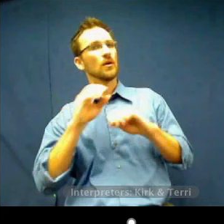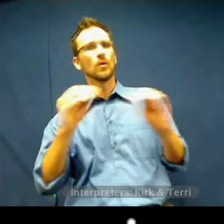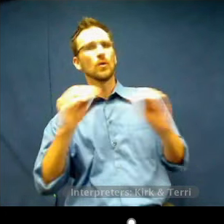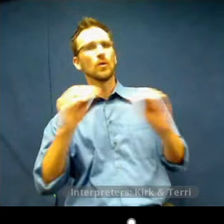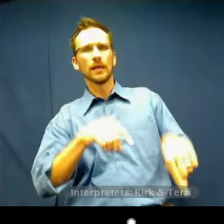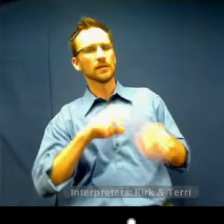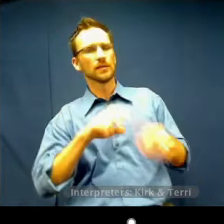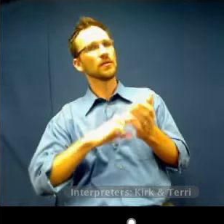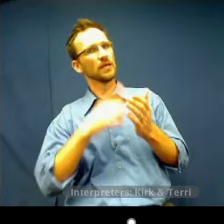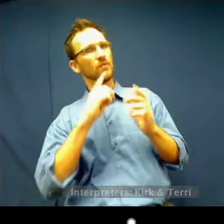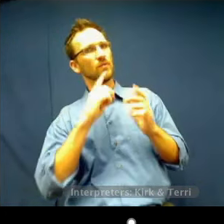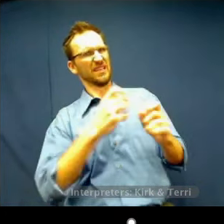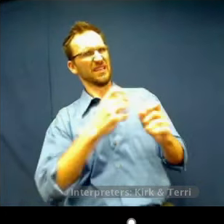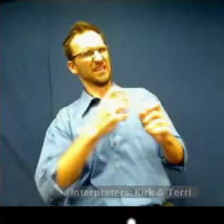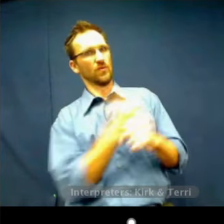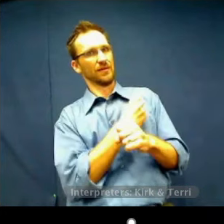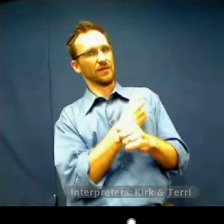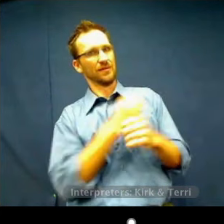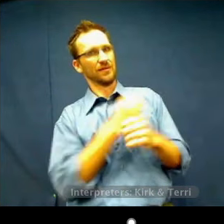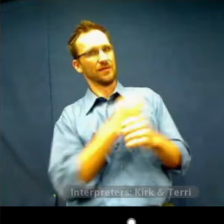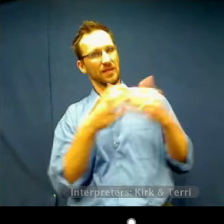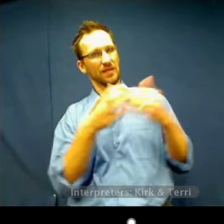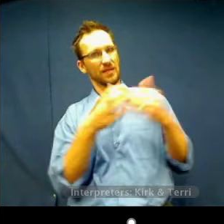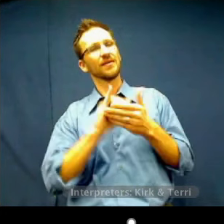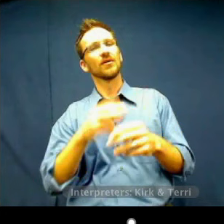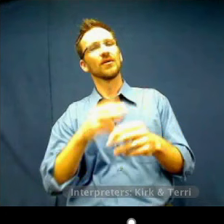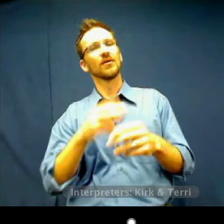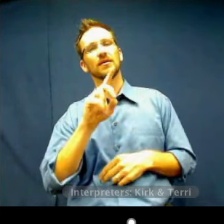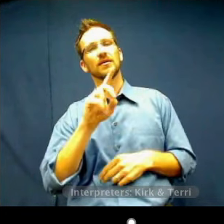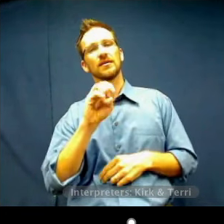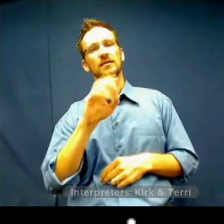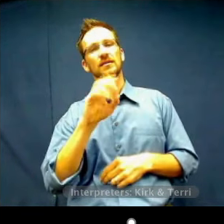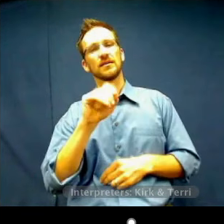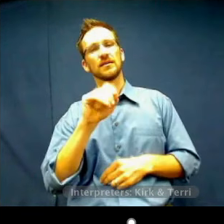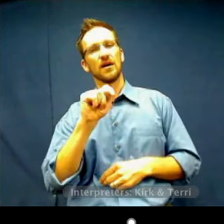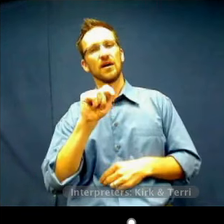plaintiff, and we call that a default judgment.